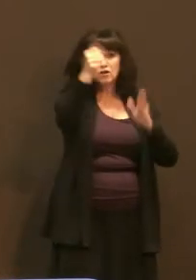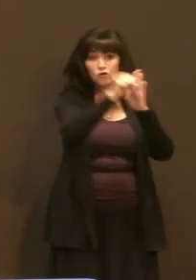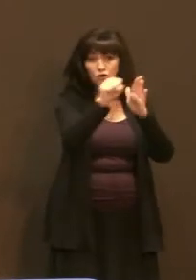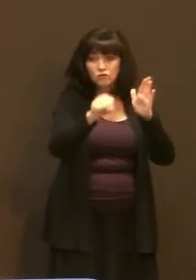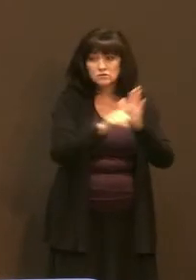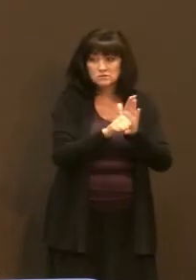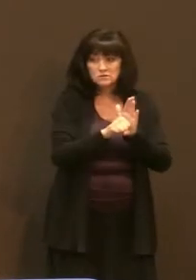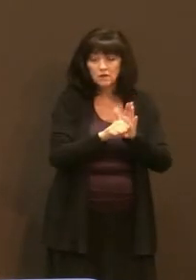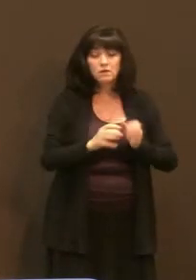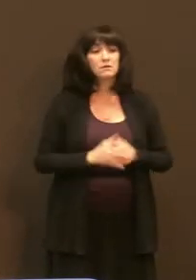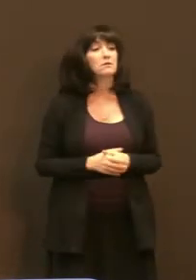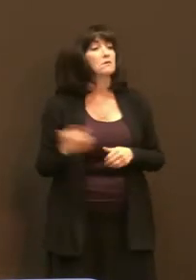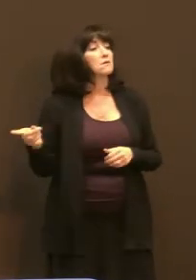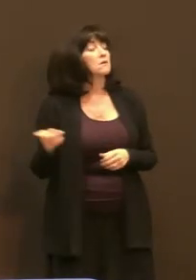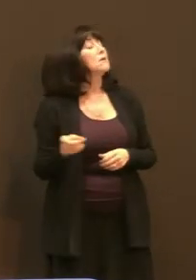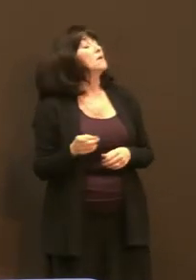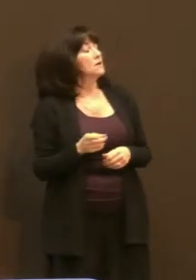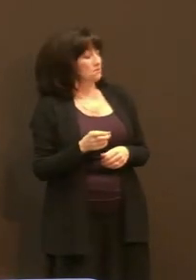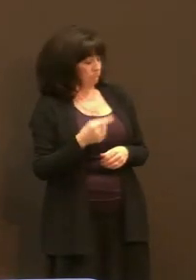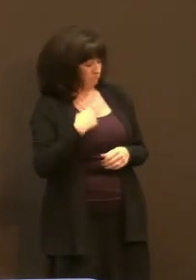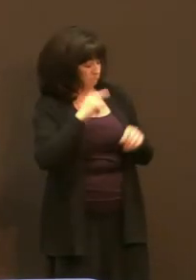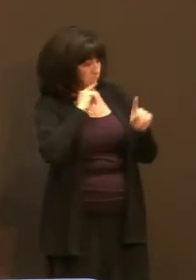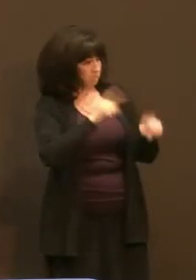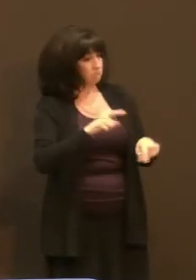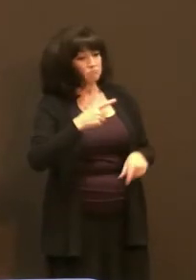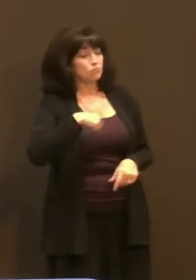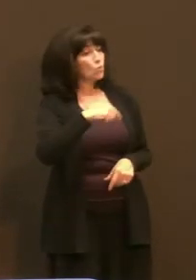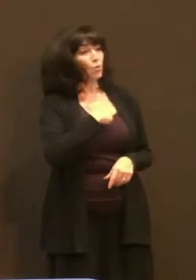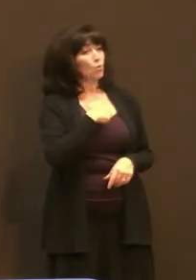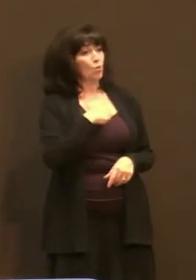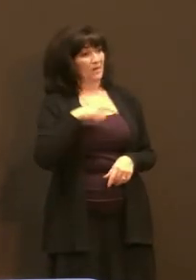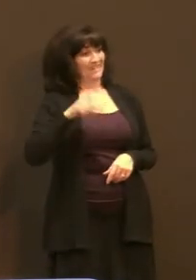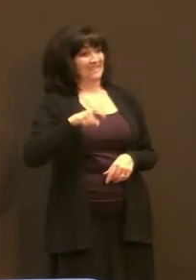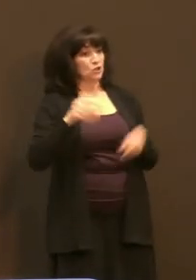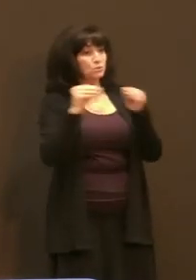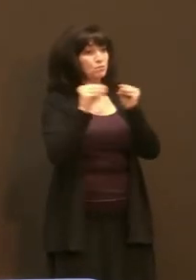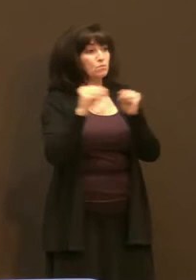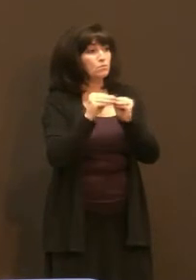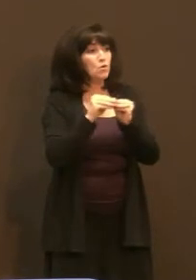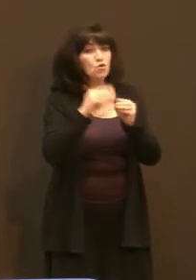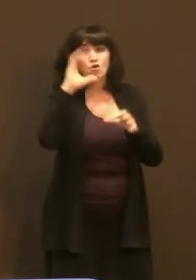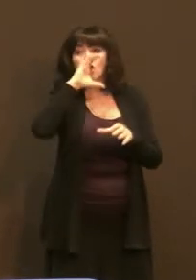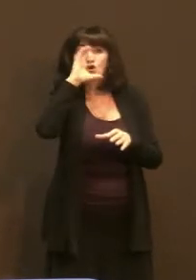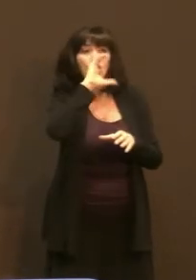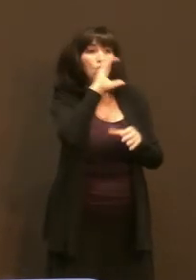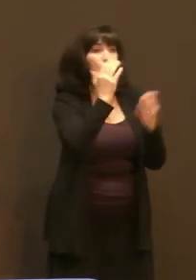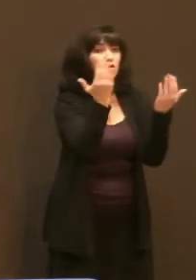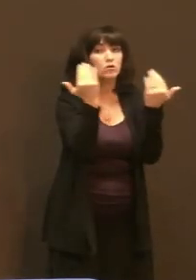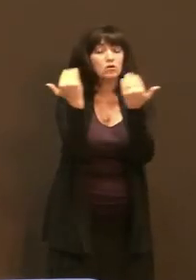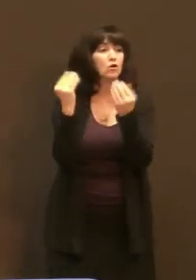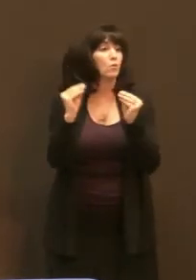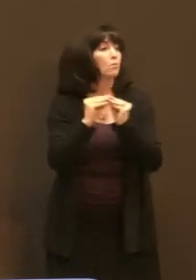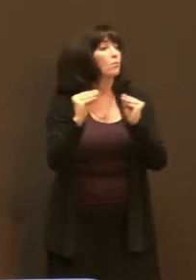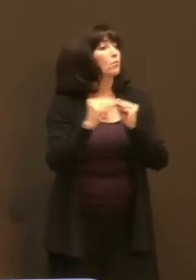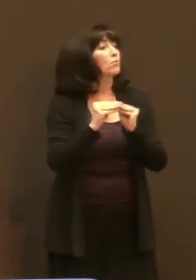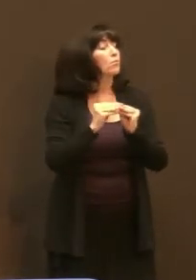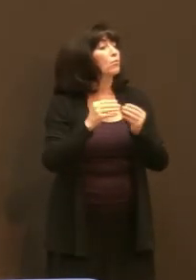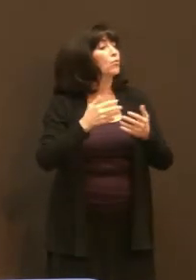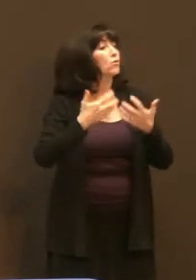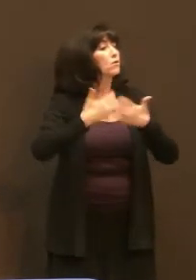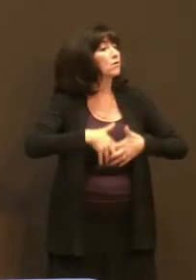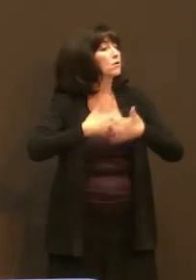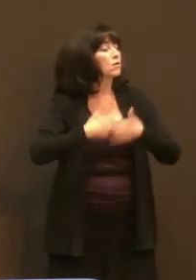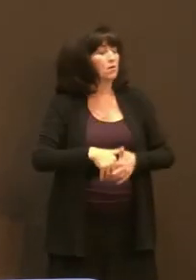for more. I'll let AJ respond to it. We've had some interaction, obviously, with California, and with respect to that